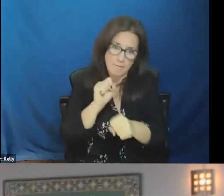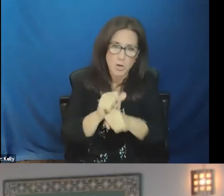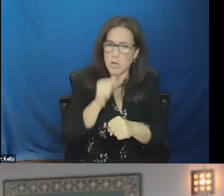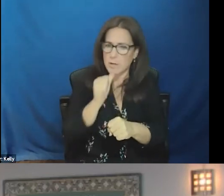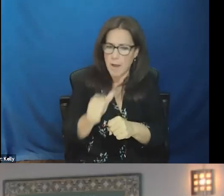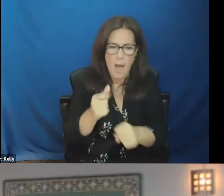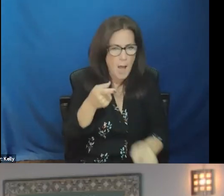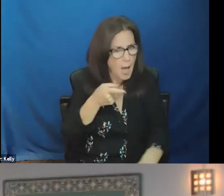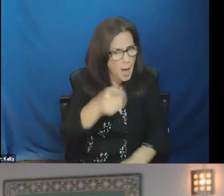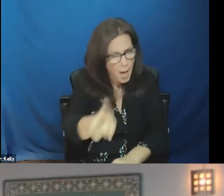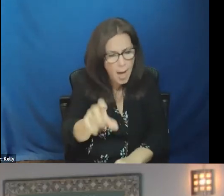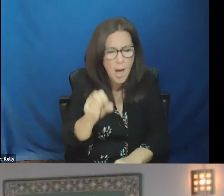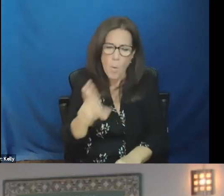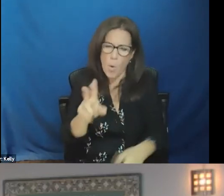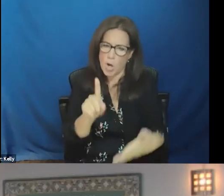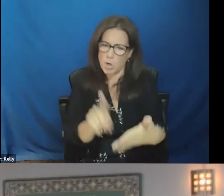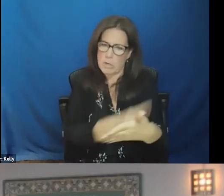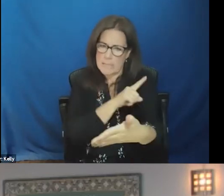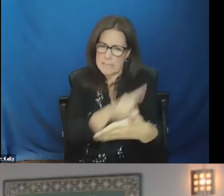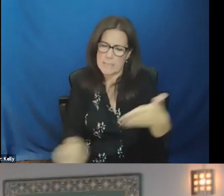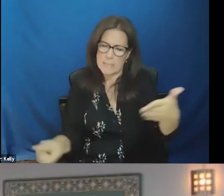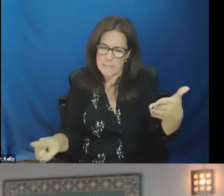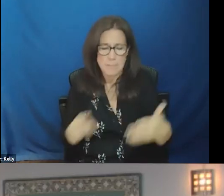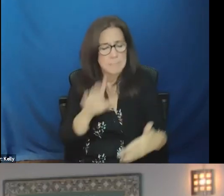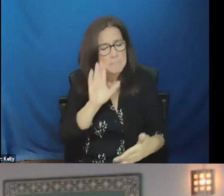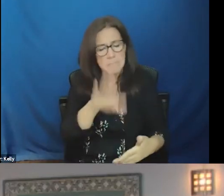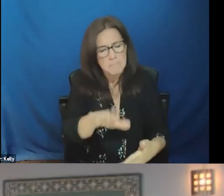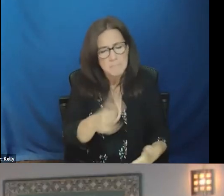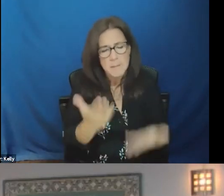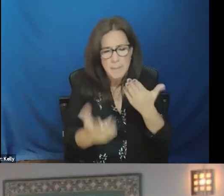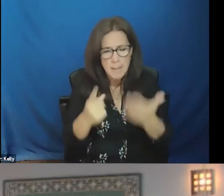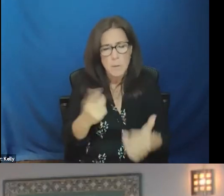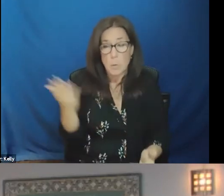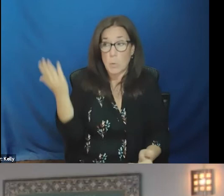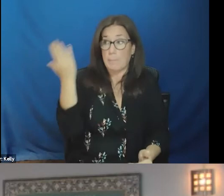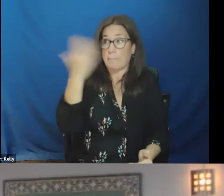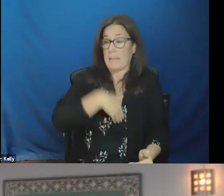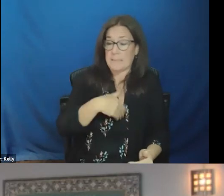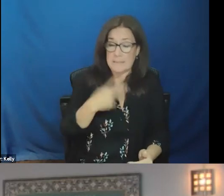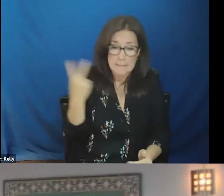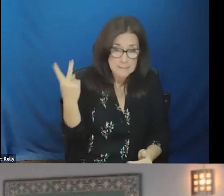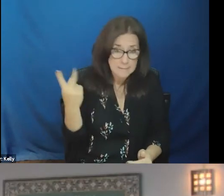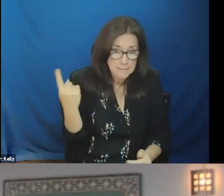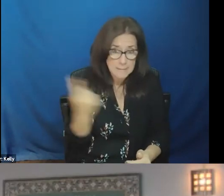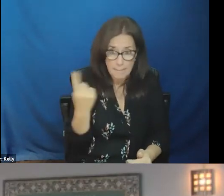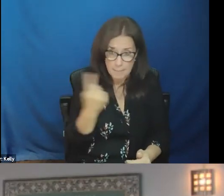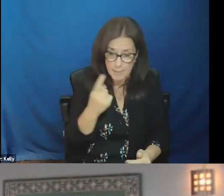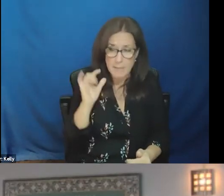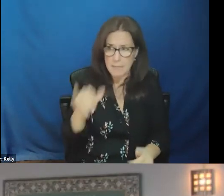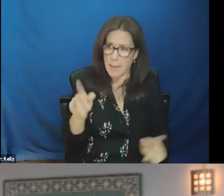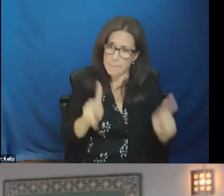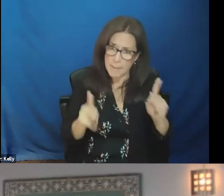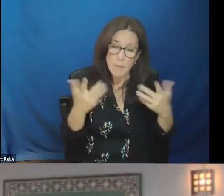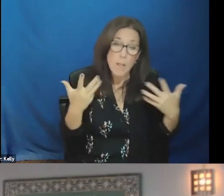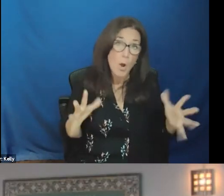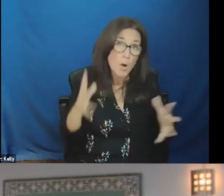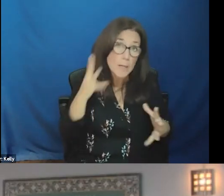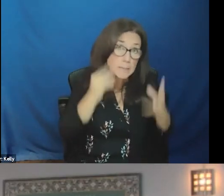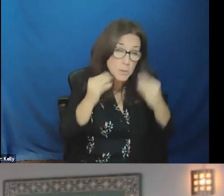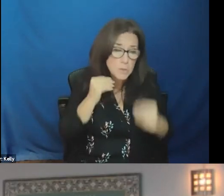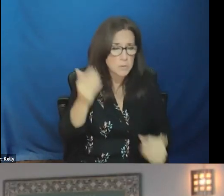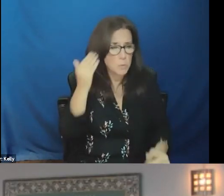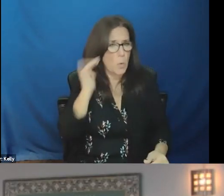like, hey, you might be missing something that the people who experience it know. And there are changes. And I want to point to